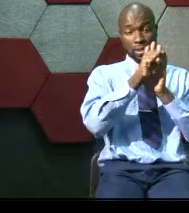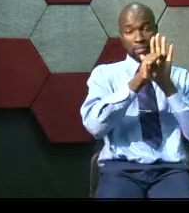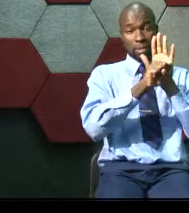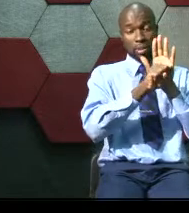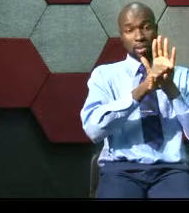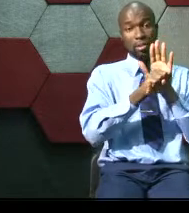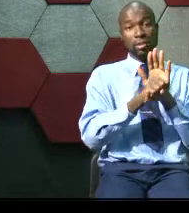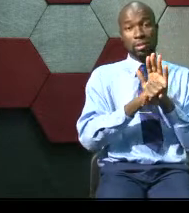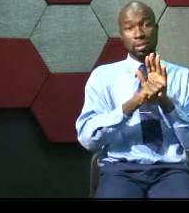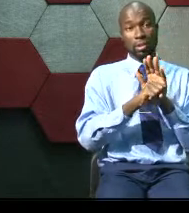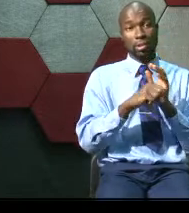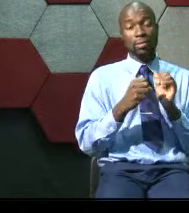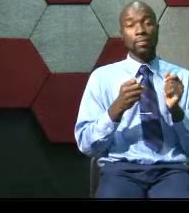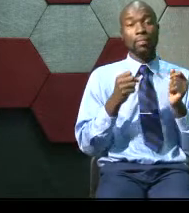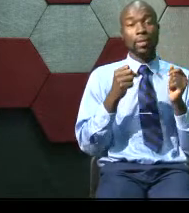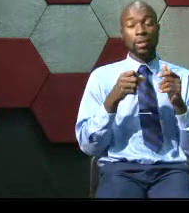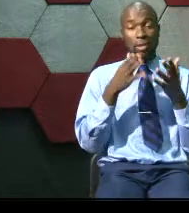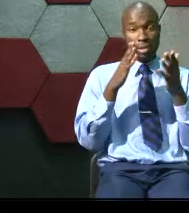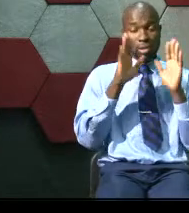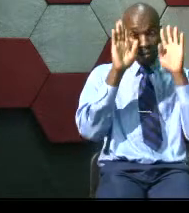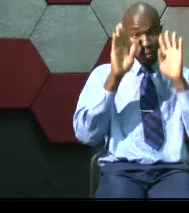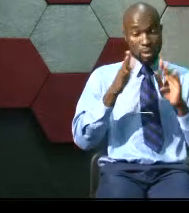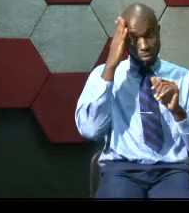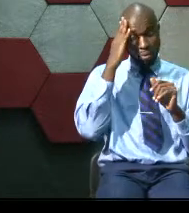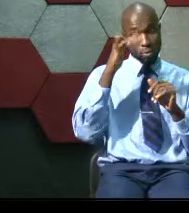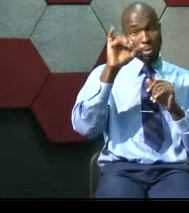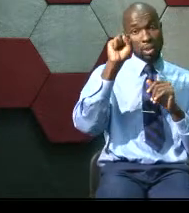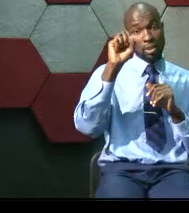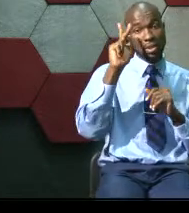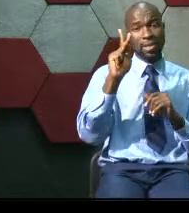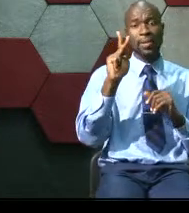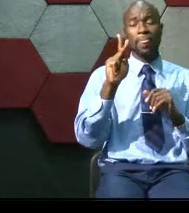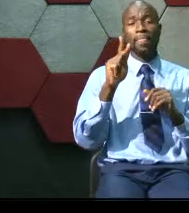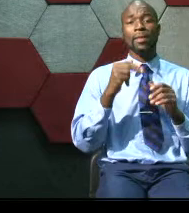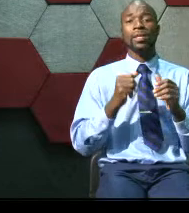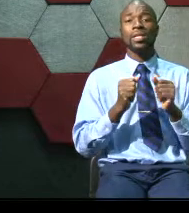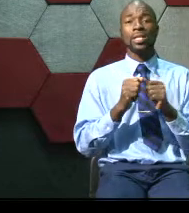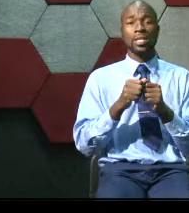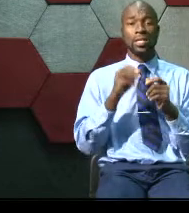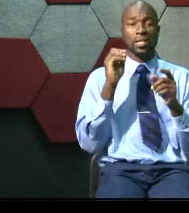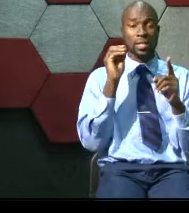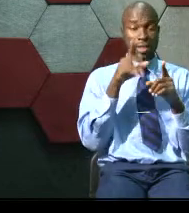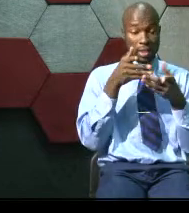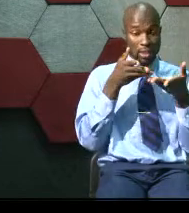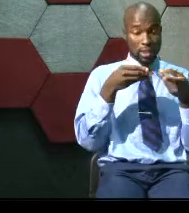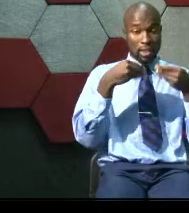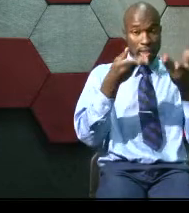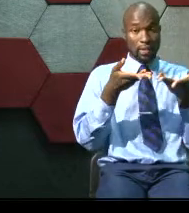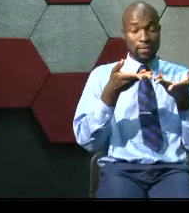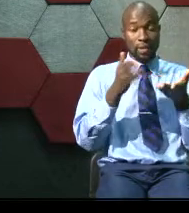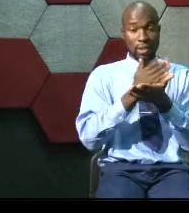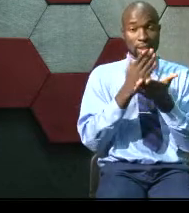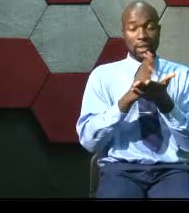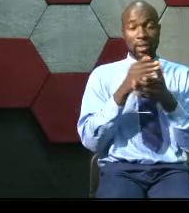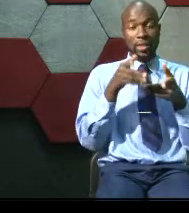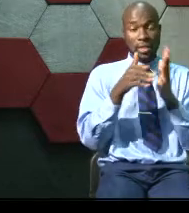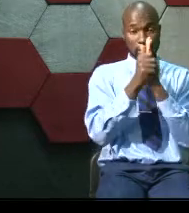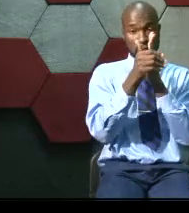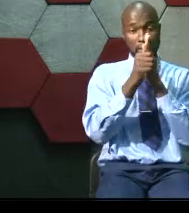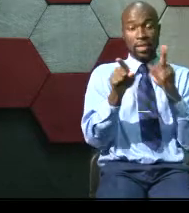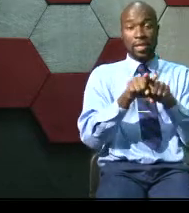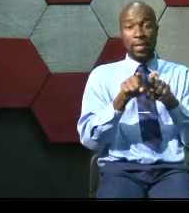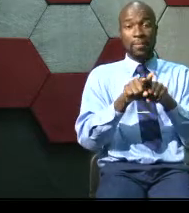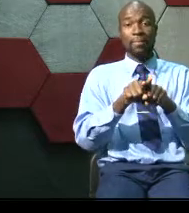is gratifying to note that YSK is already imparting these skills in you, and beyond this, acting as